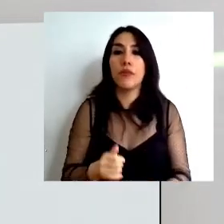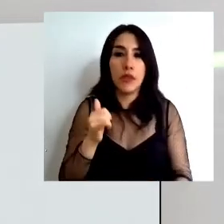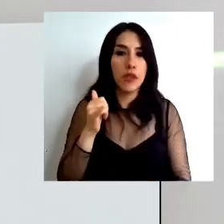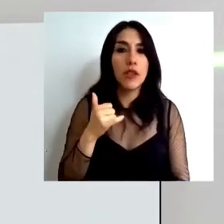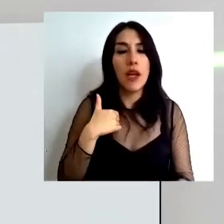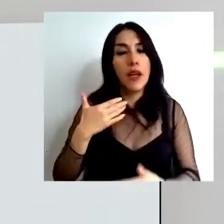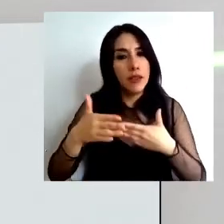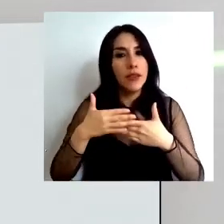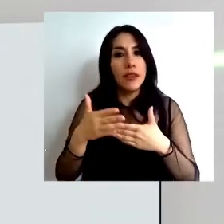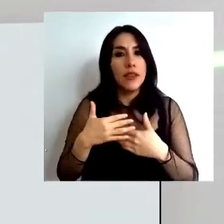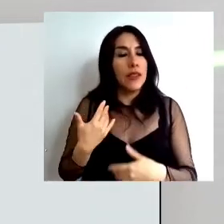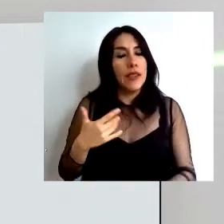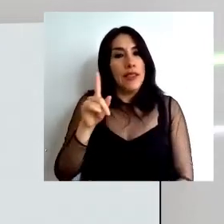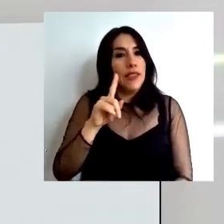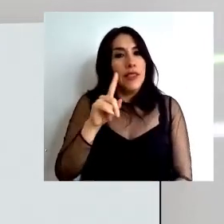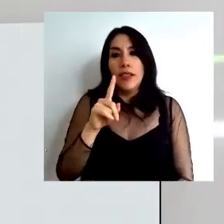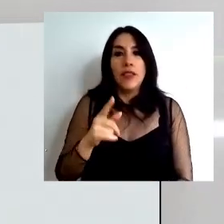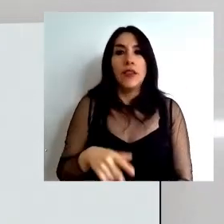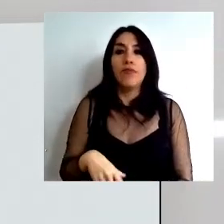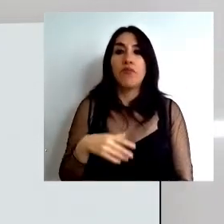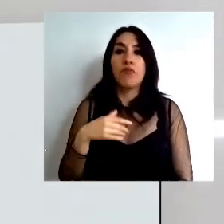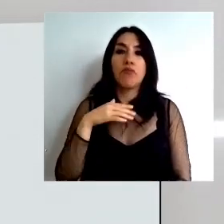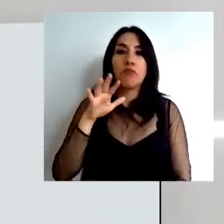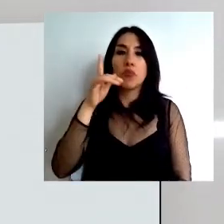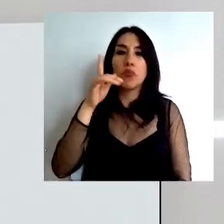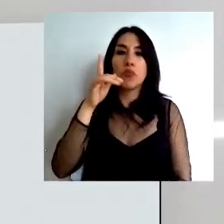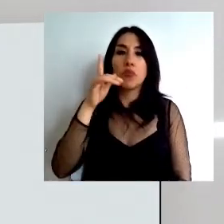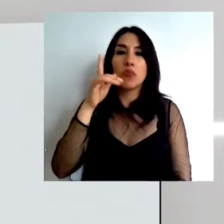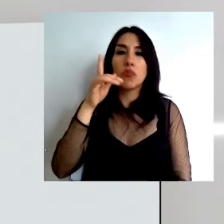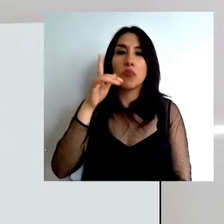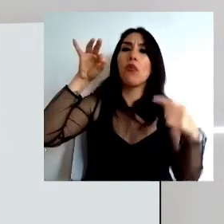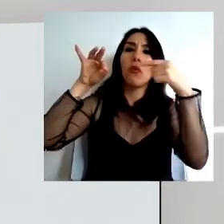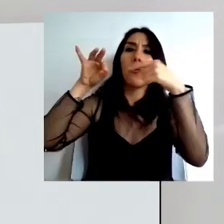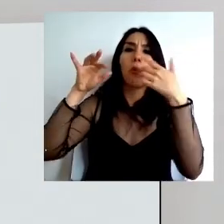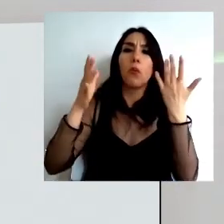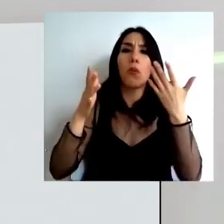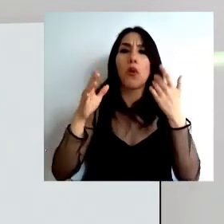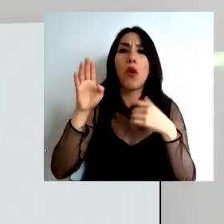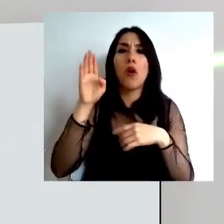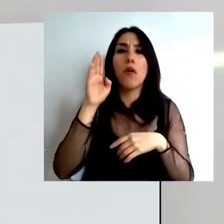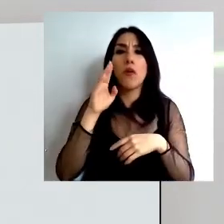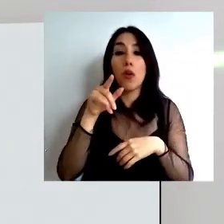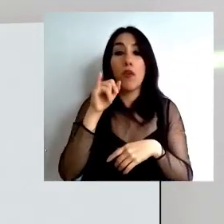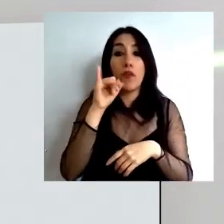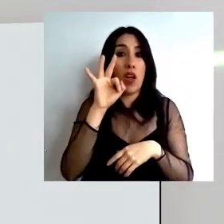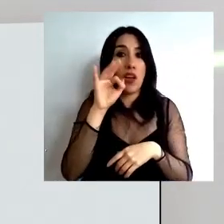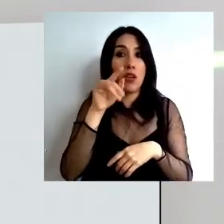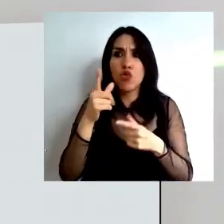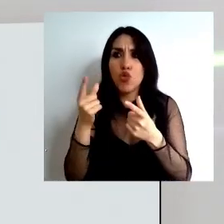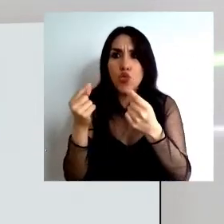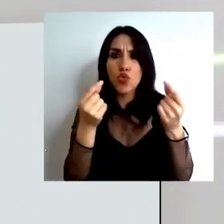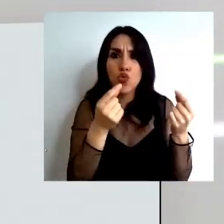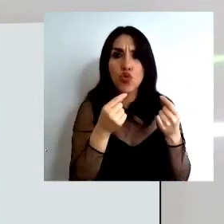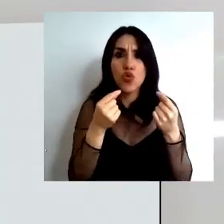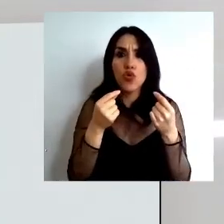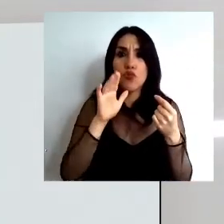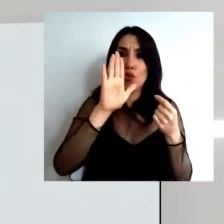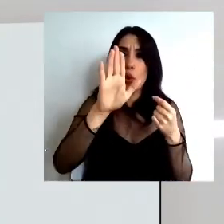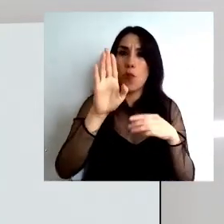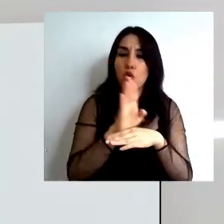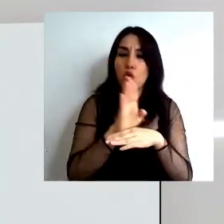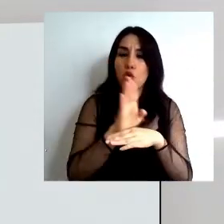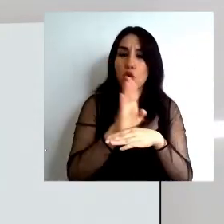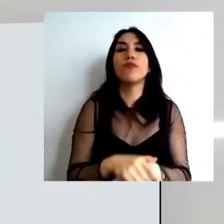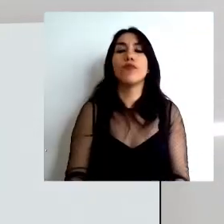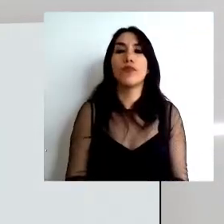So when you do it in your own organization, it is not so crucial that you know what is it exactly,